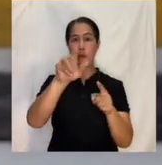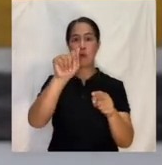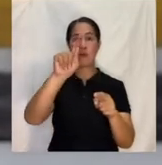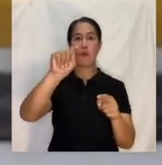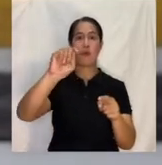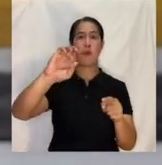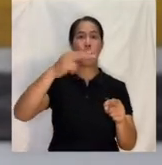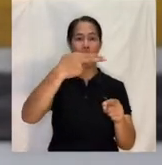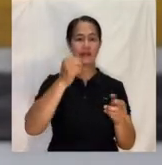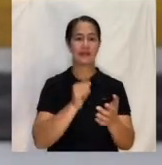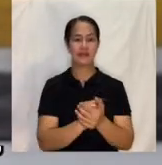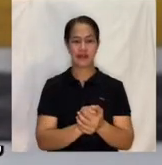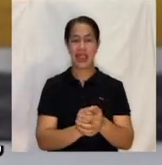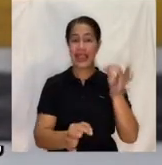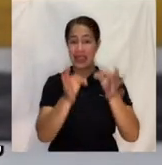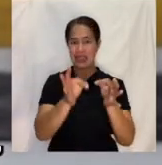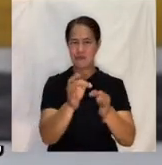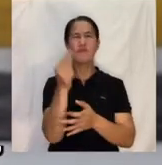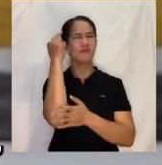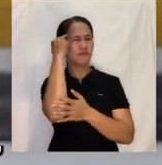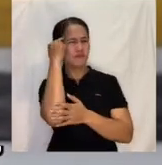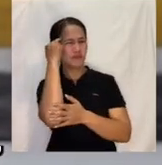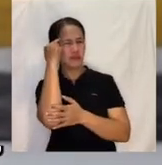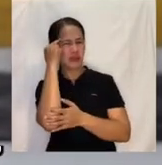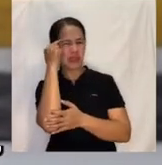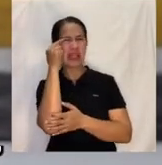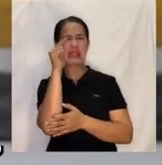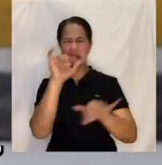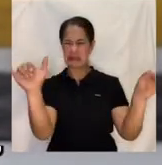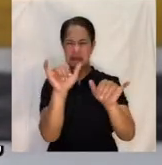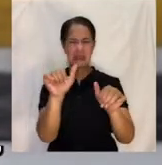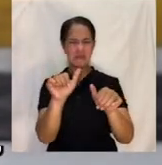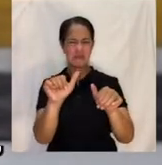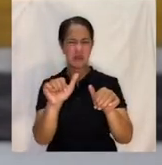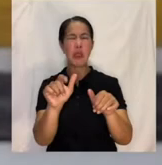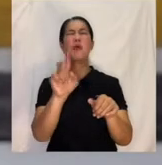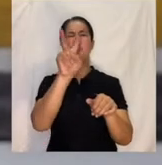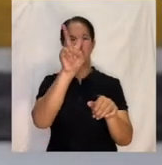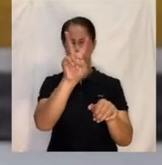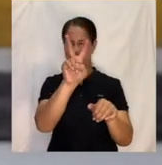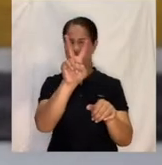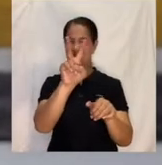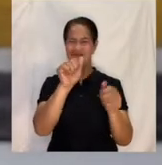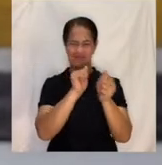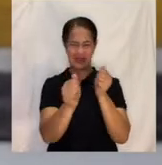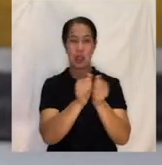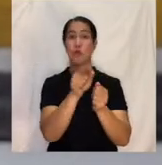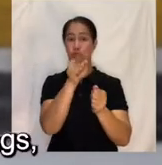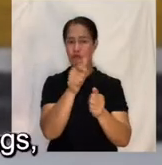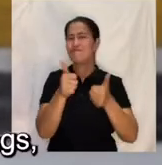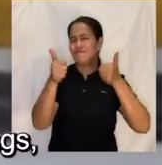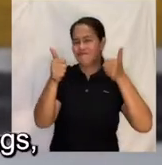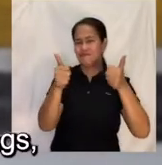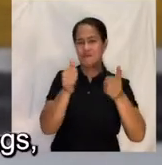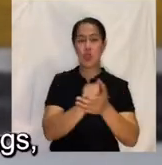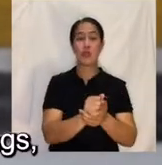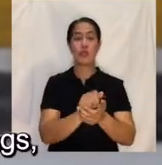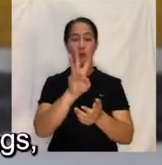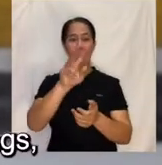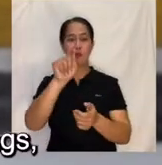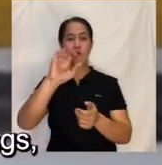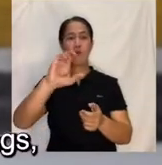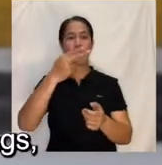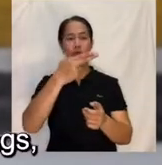watch? If you're thinking either of the two meanings, then you are correct. The word